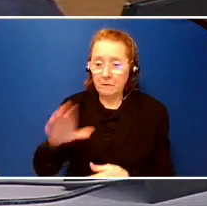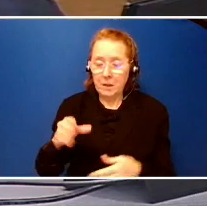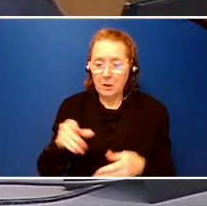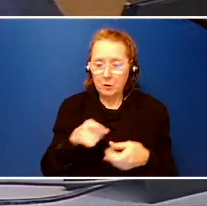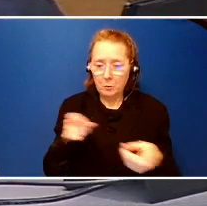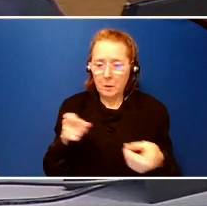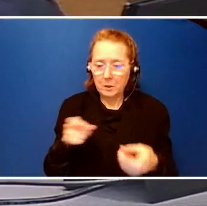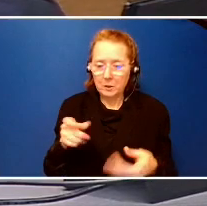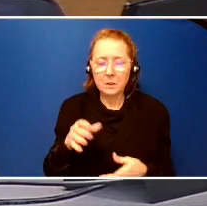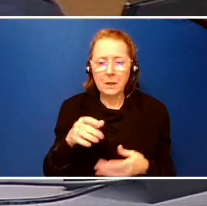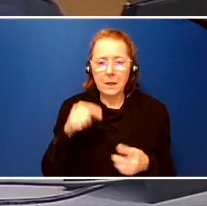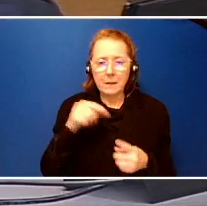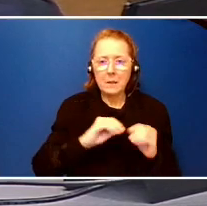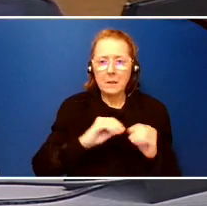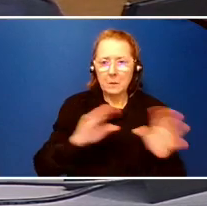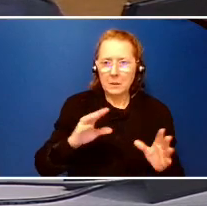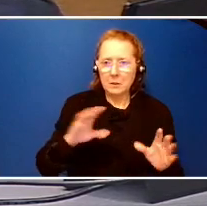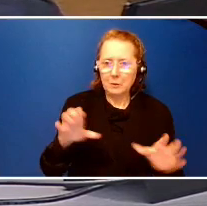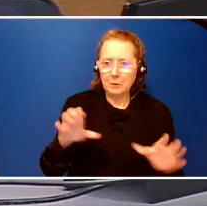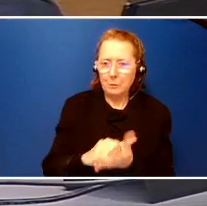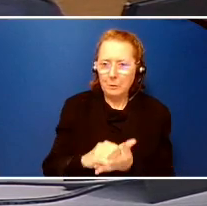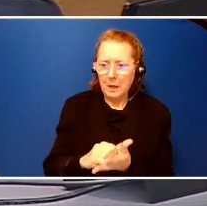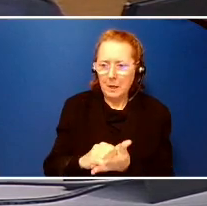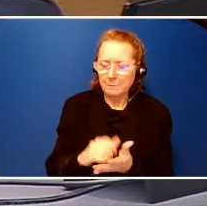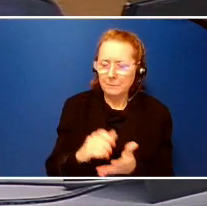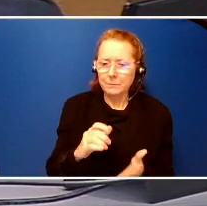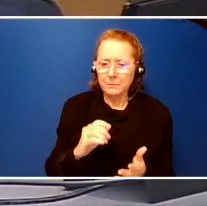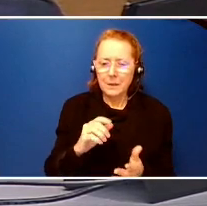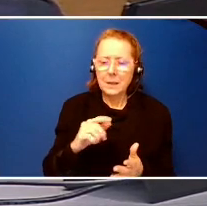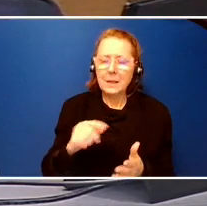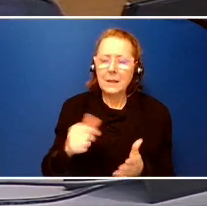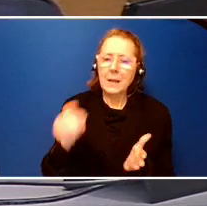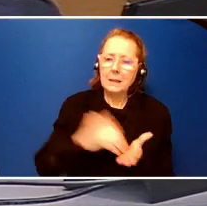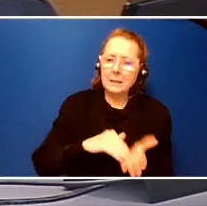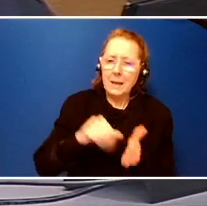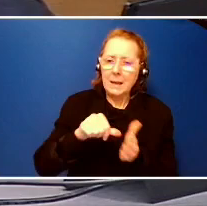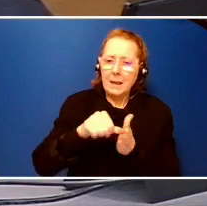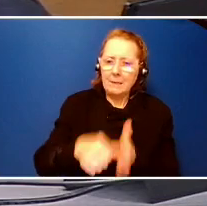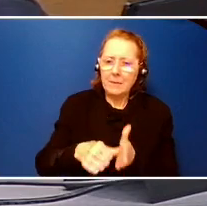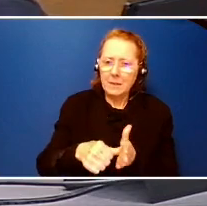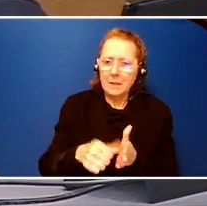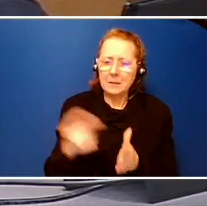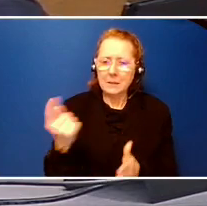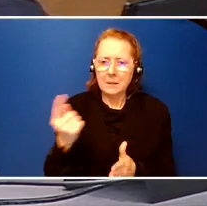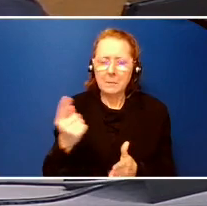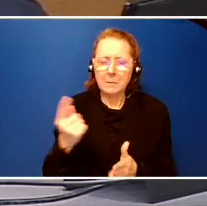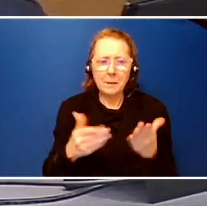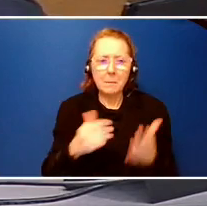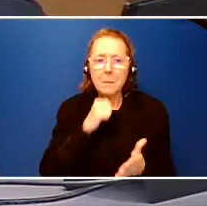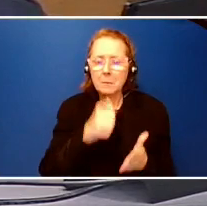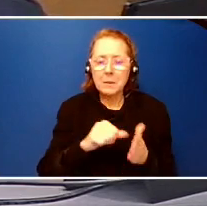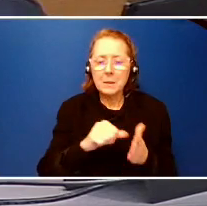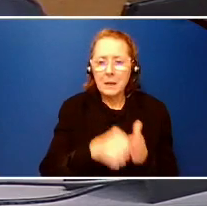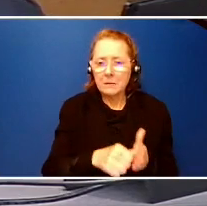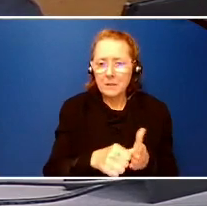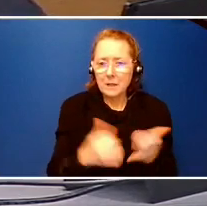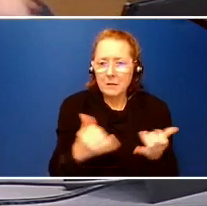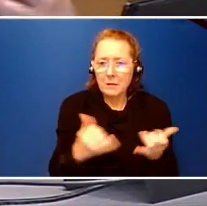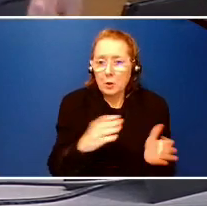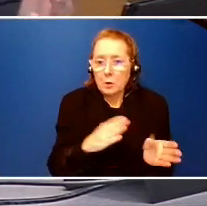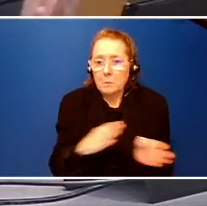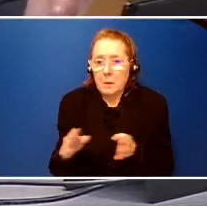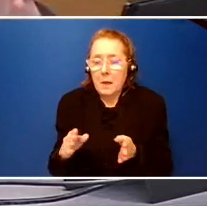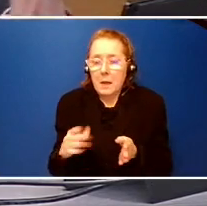clearly do that. I think it reemphasizes something that maybe wasn't emphasized in the current plan that we've had that's